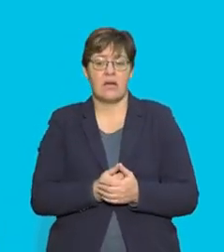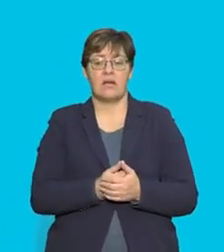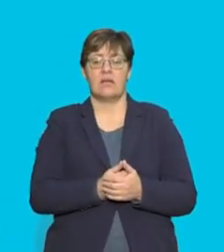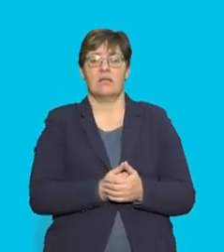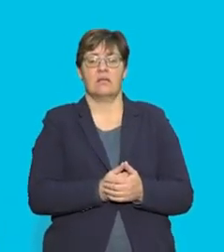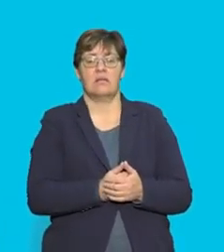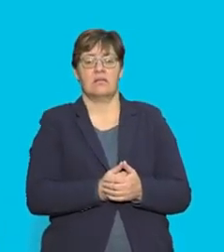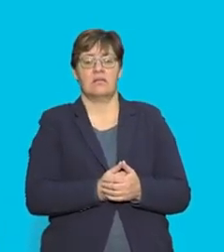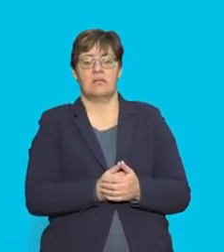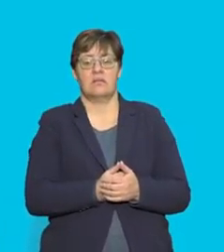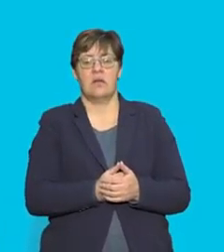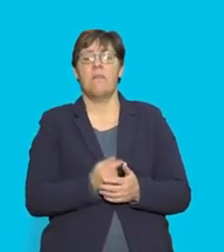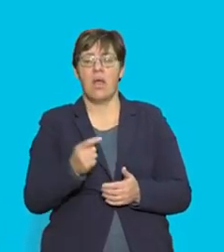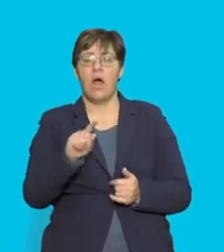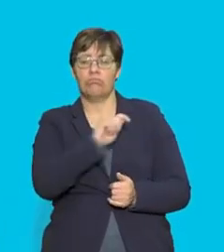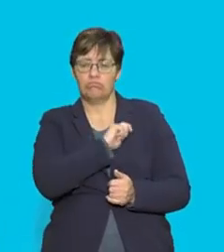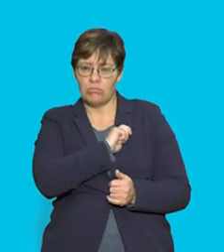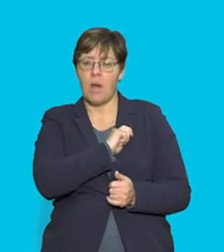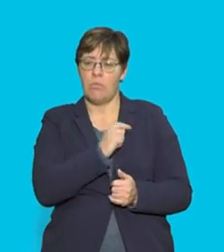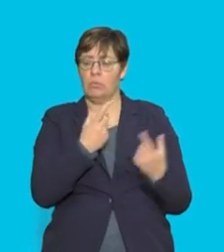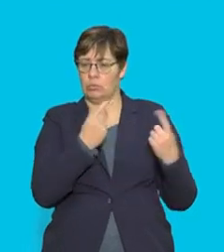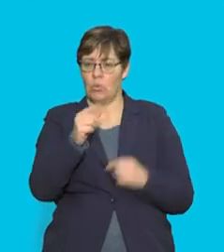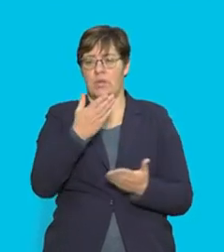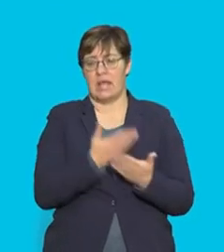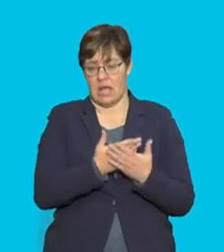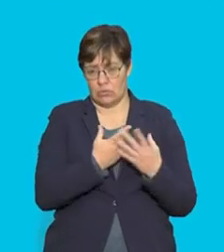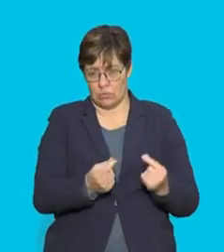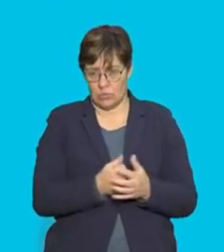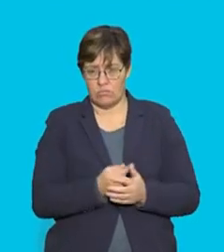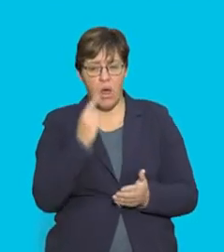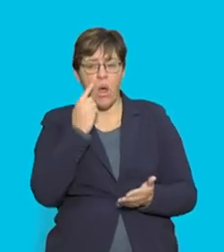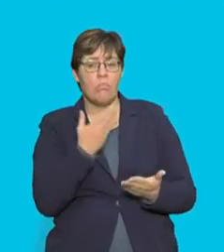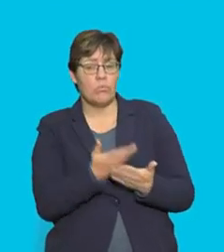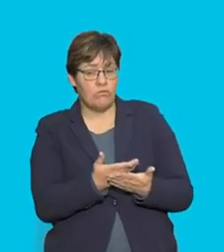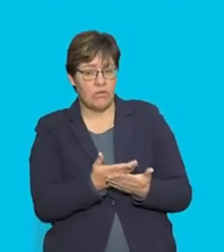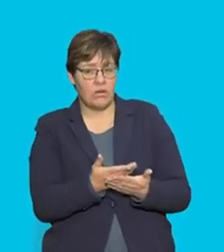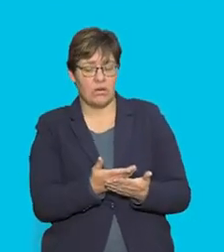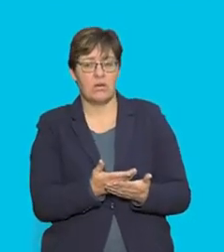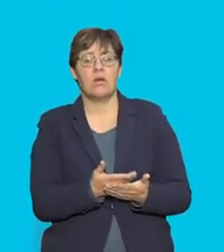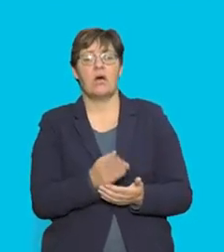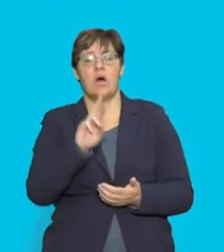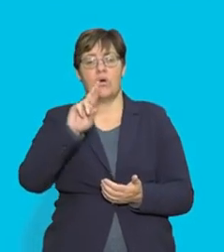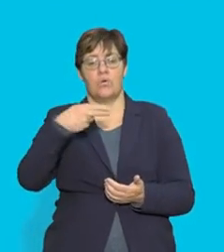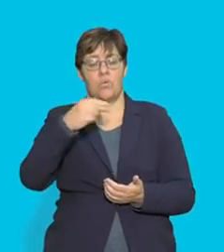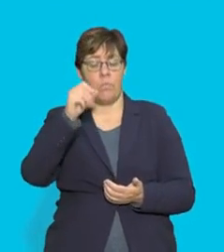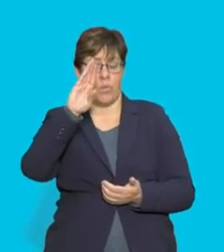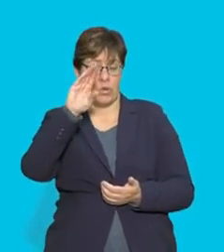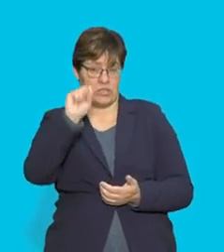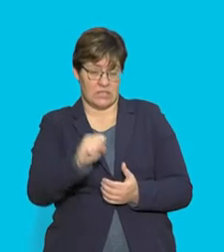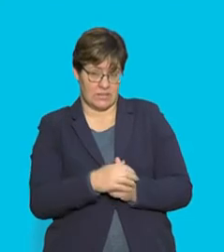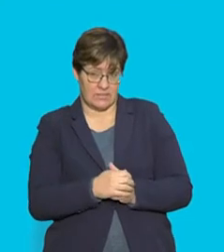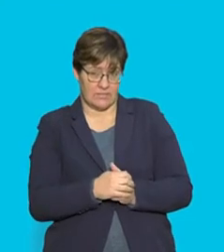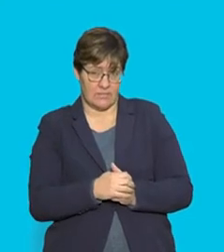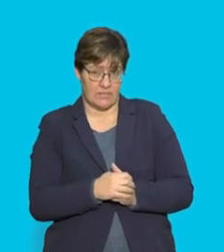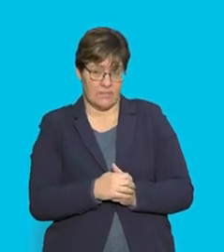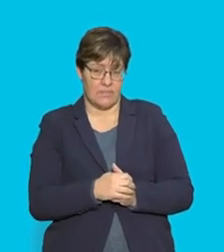guys, I would really would have done what they wanted me to do, which is just to prove that this is a rhombus. Now